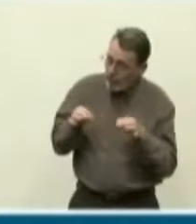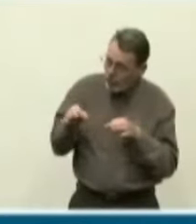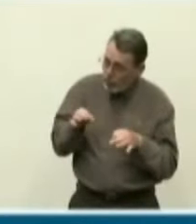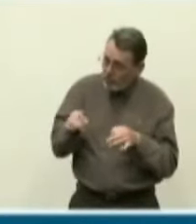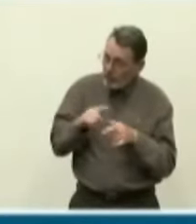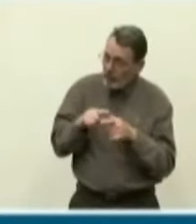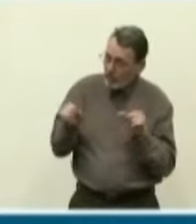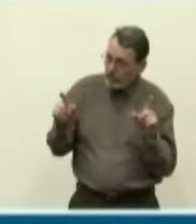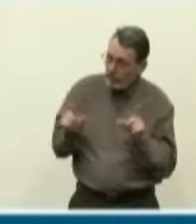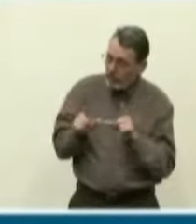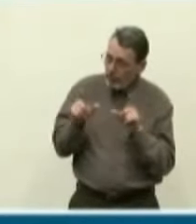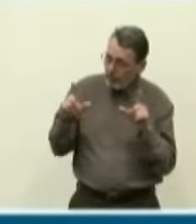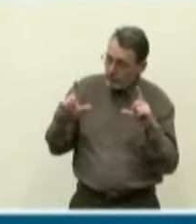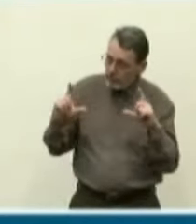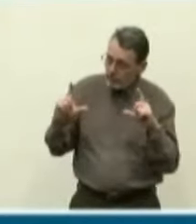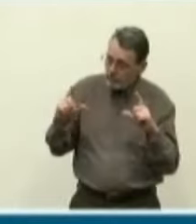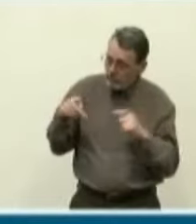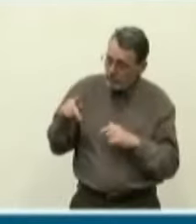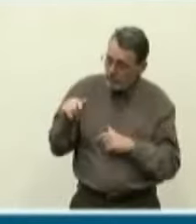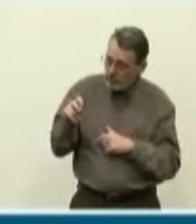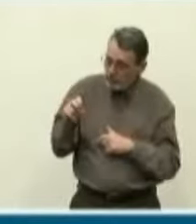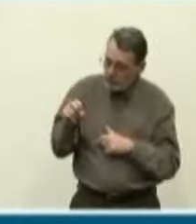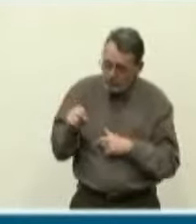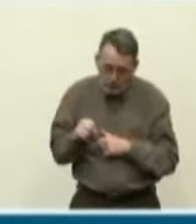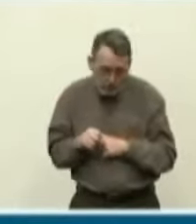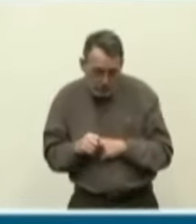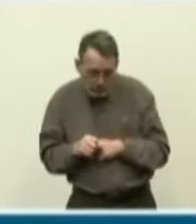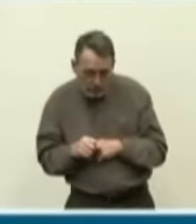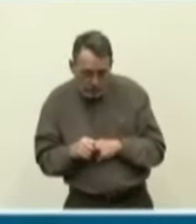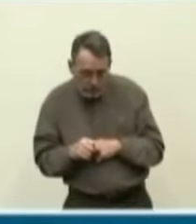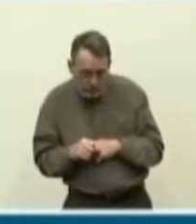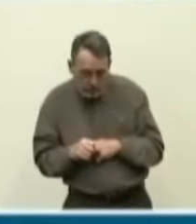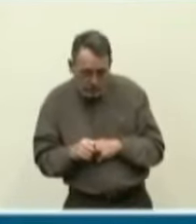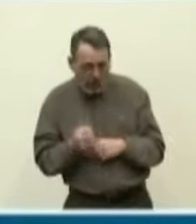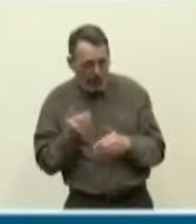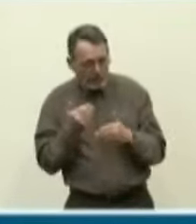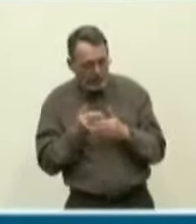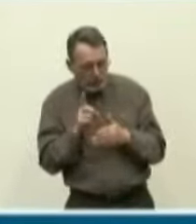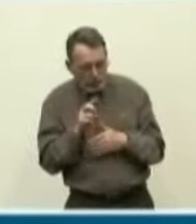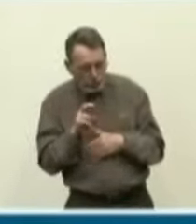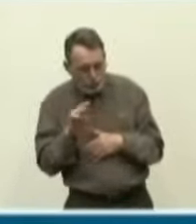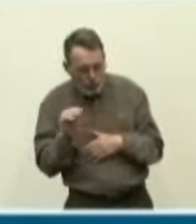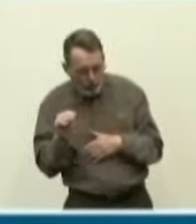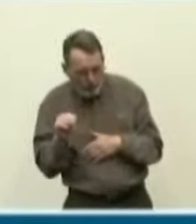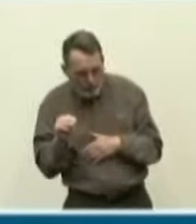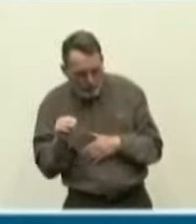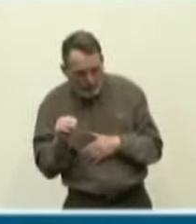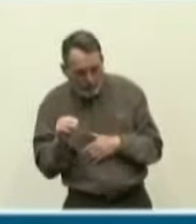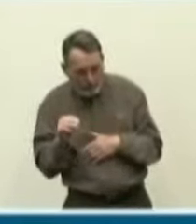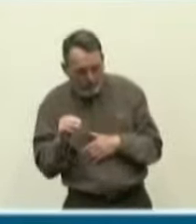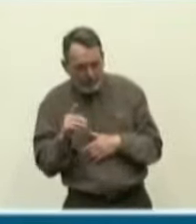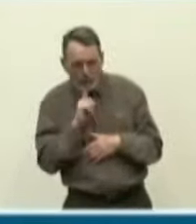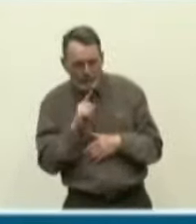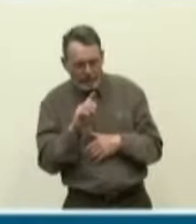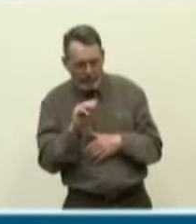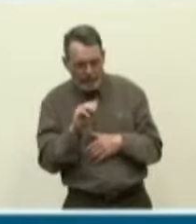plate. Copy. Well, I'm going to be at Washington and Drum. It's going to be a Mazda